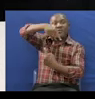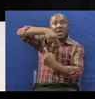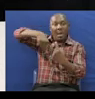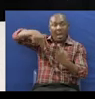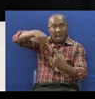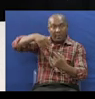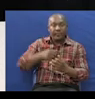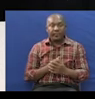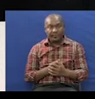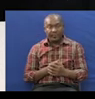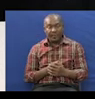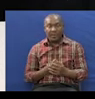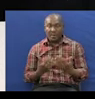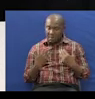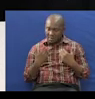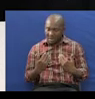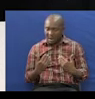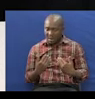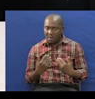is a sphere.